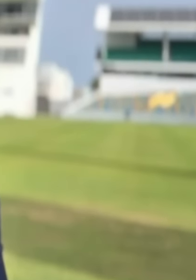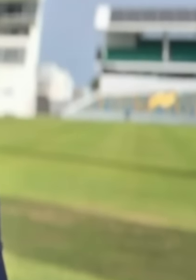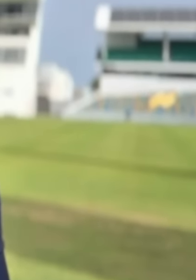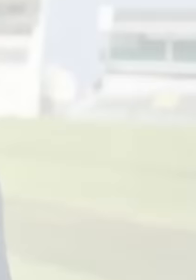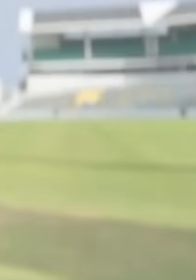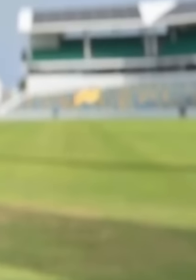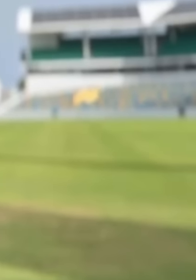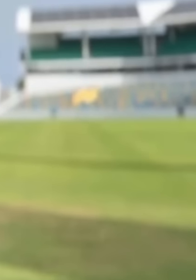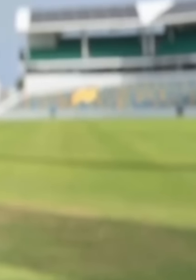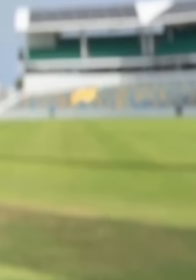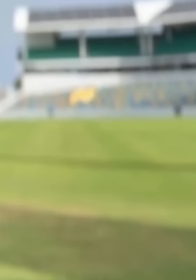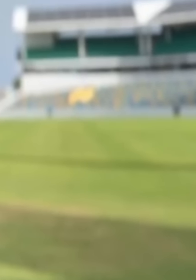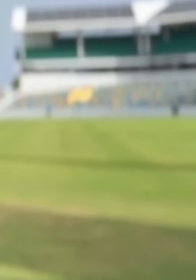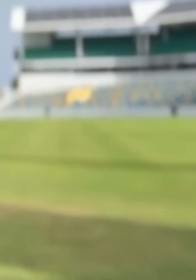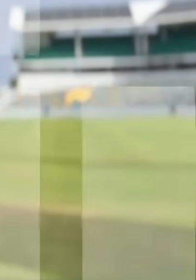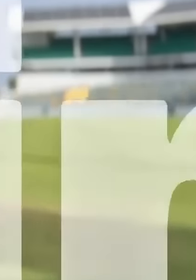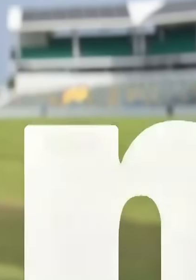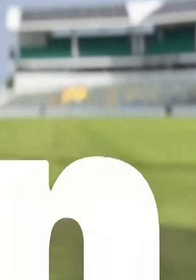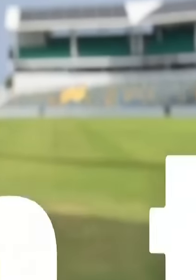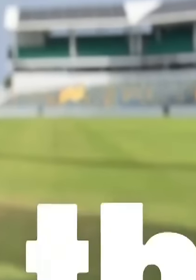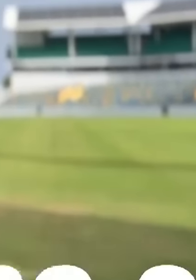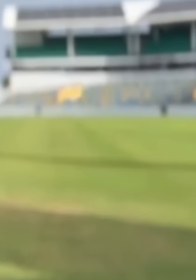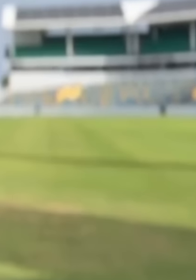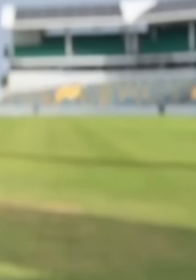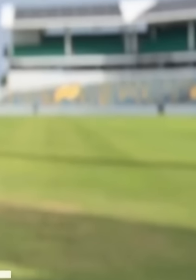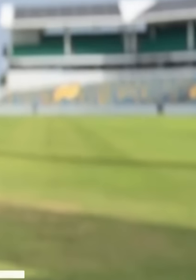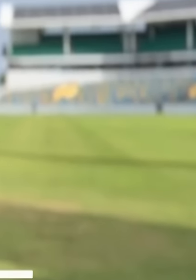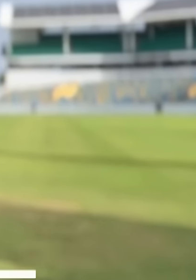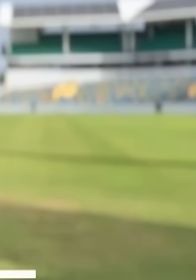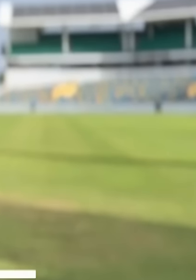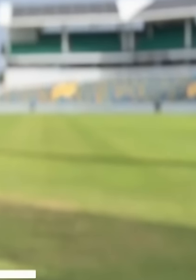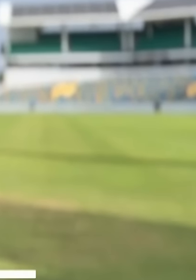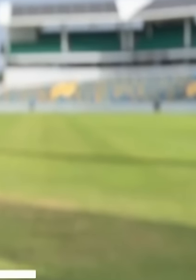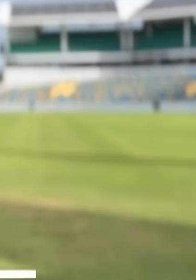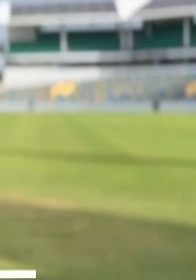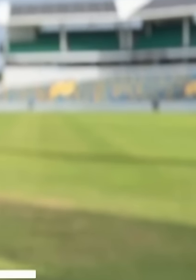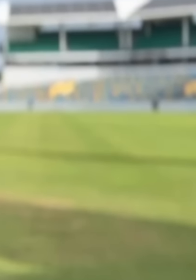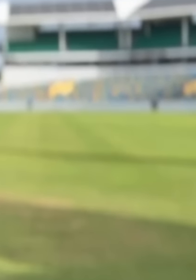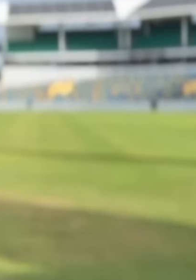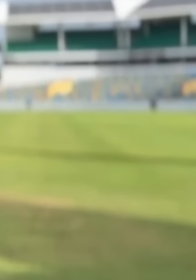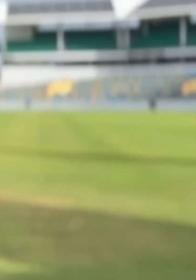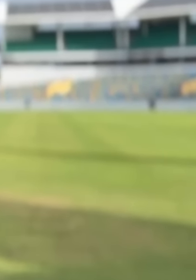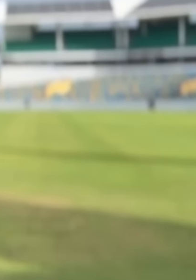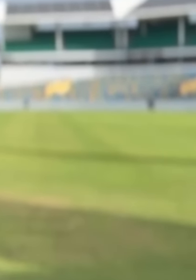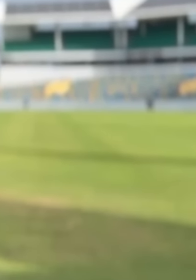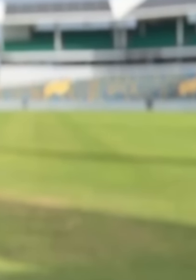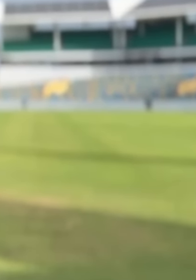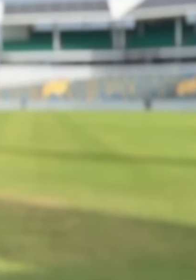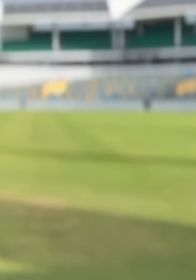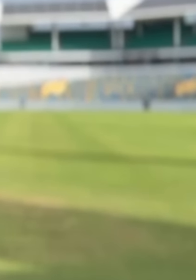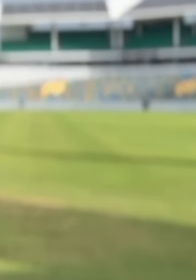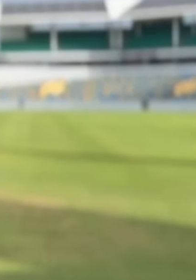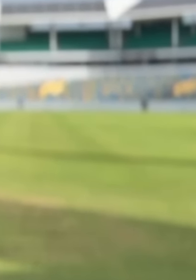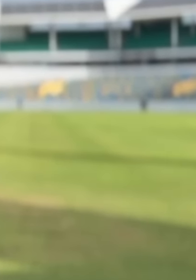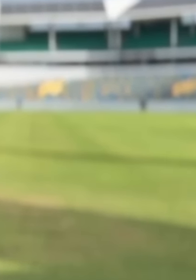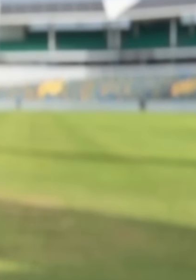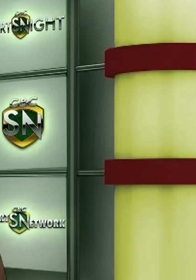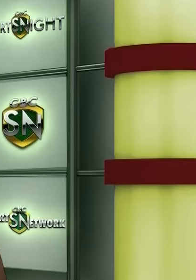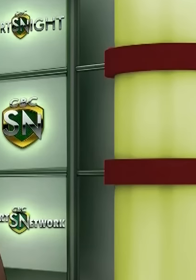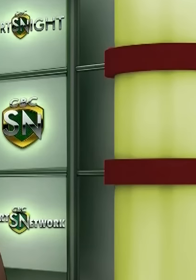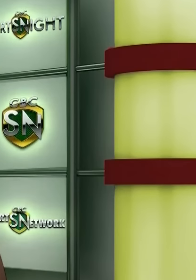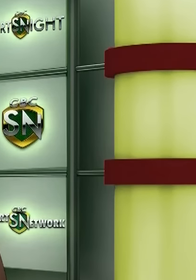well. So in terms of fitness, everyone look well. The guys are ready and willing to go, so we just got to continue putting in hard